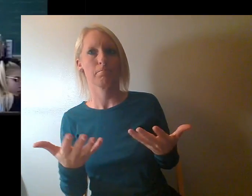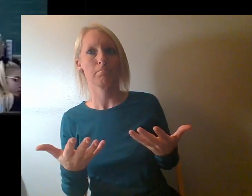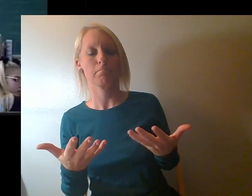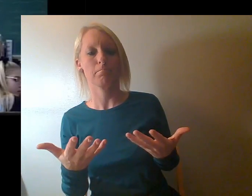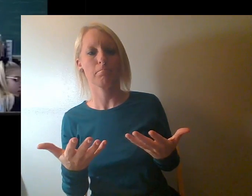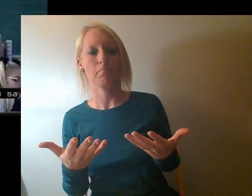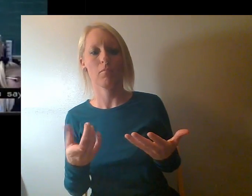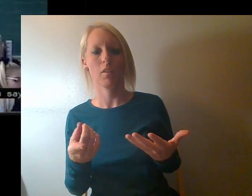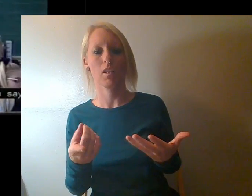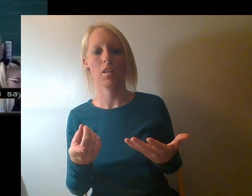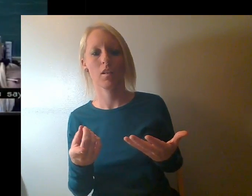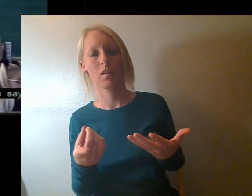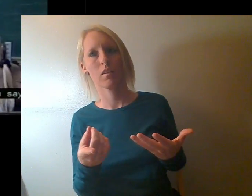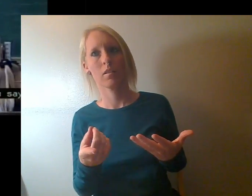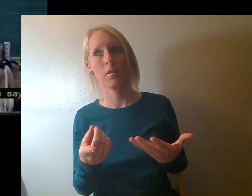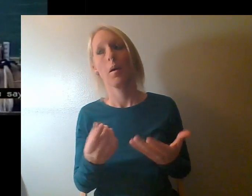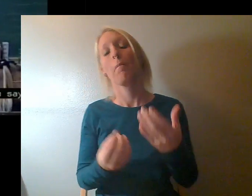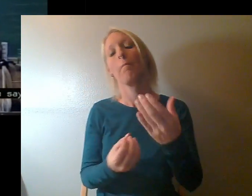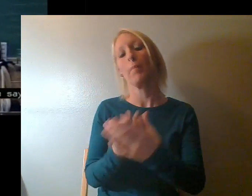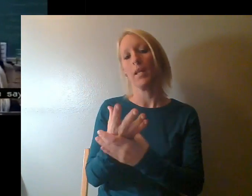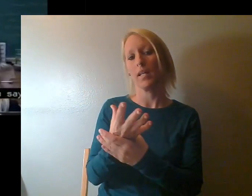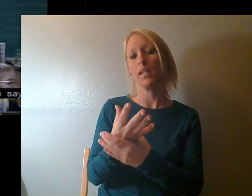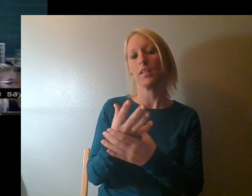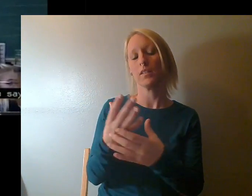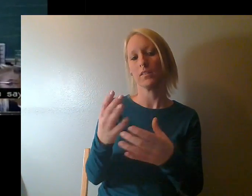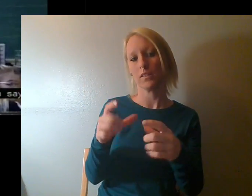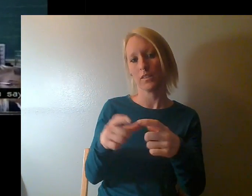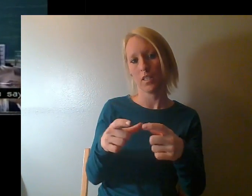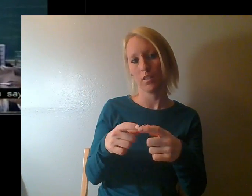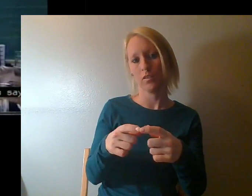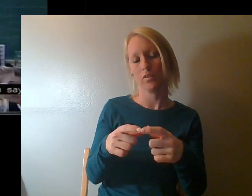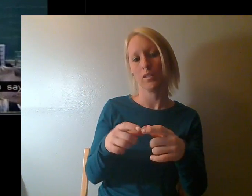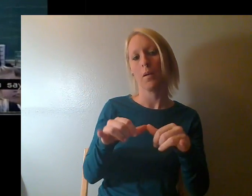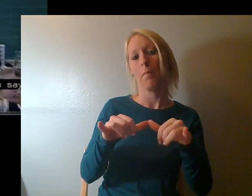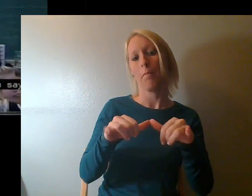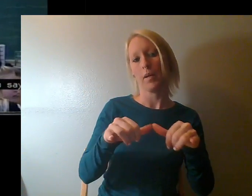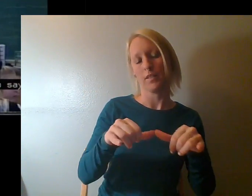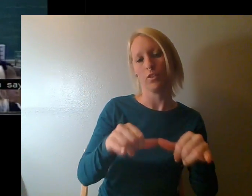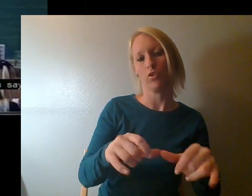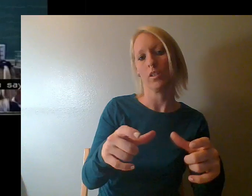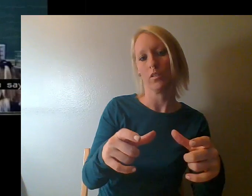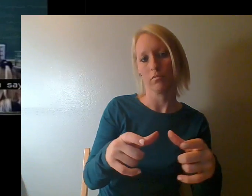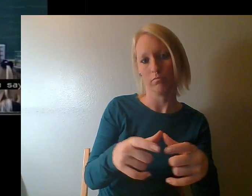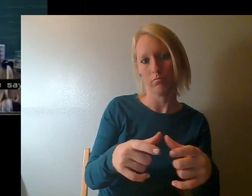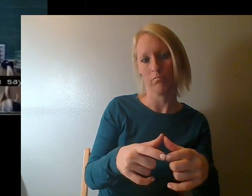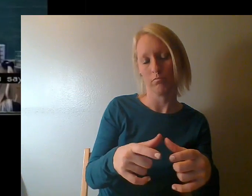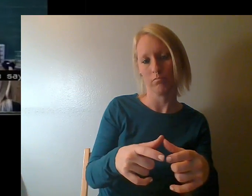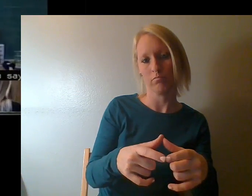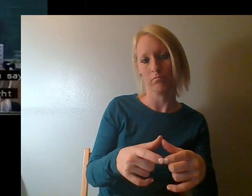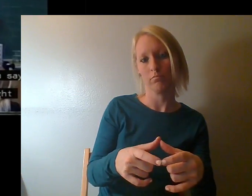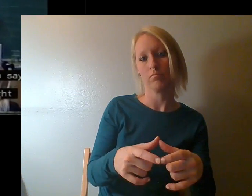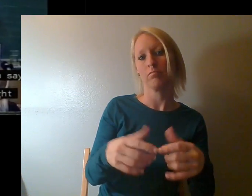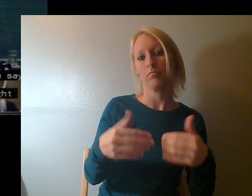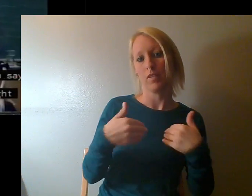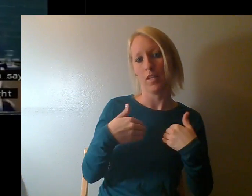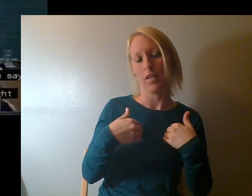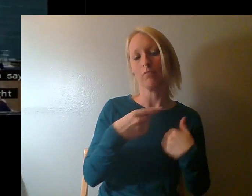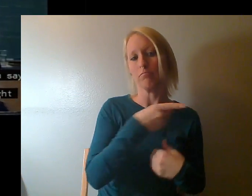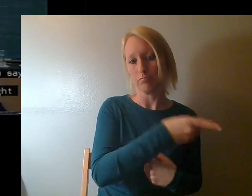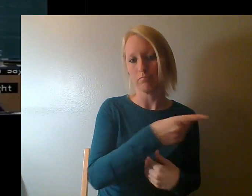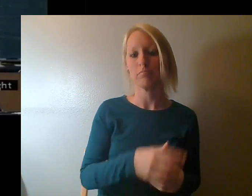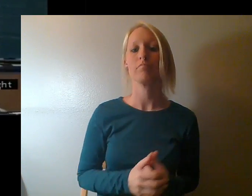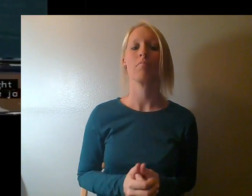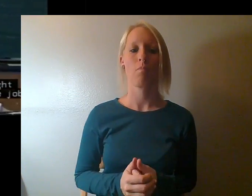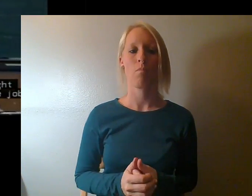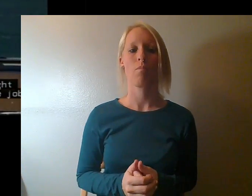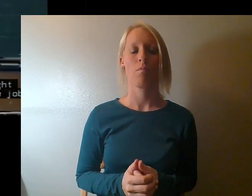Okay. Now, what I was going to say is this. We talk about this idea right